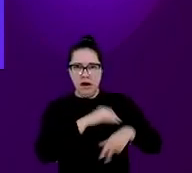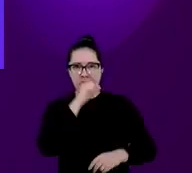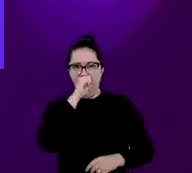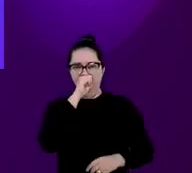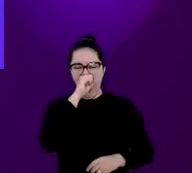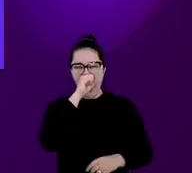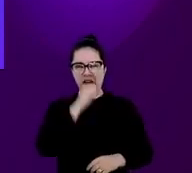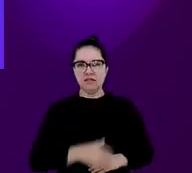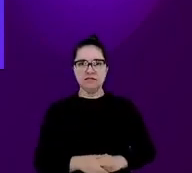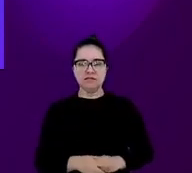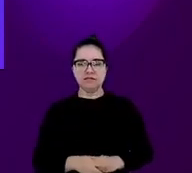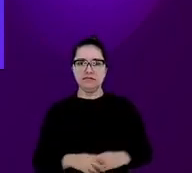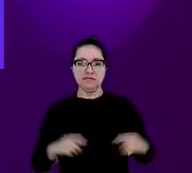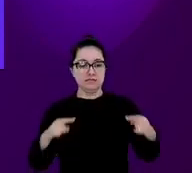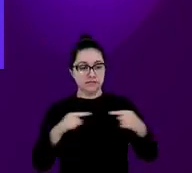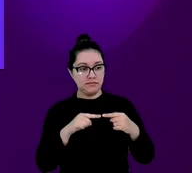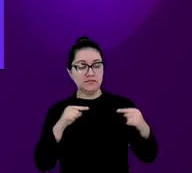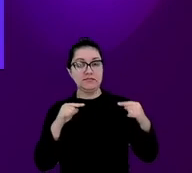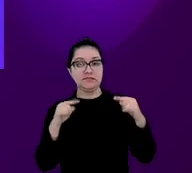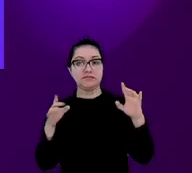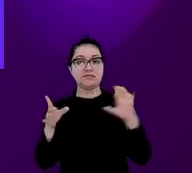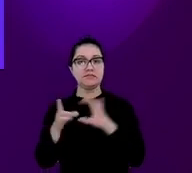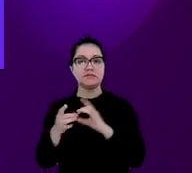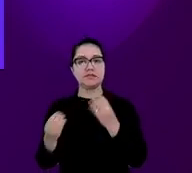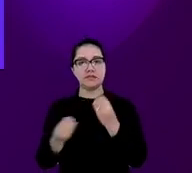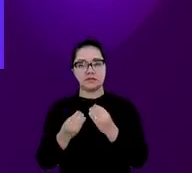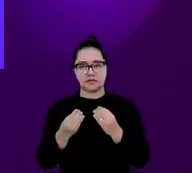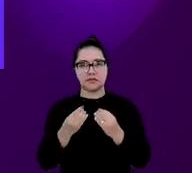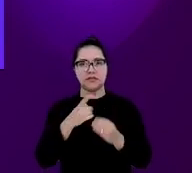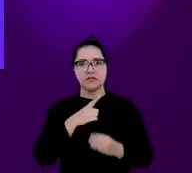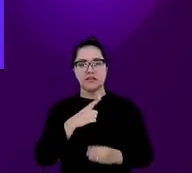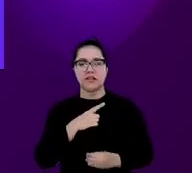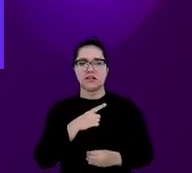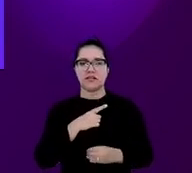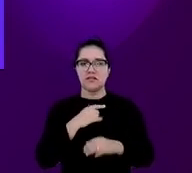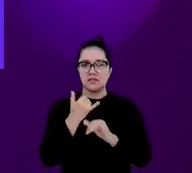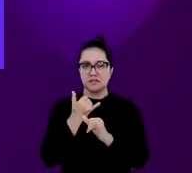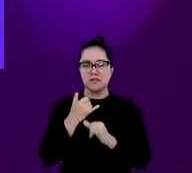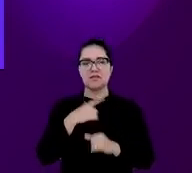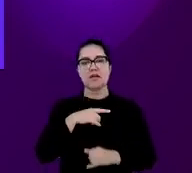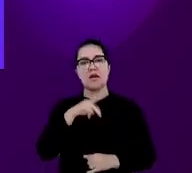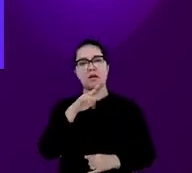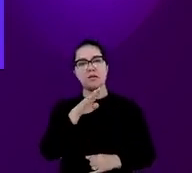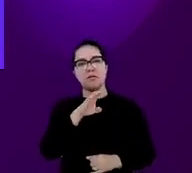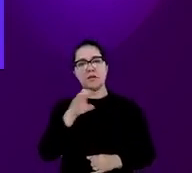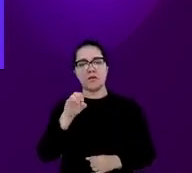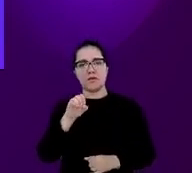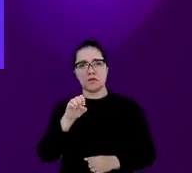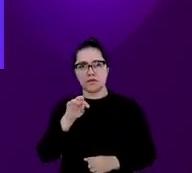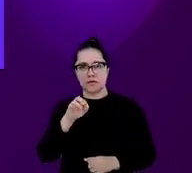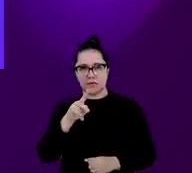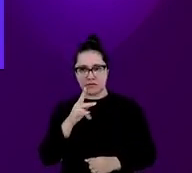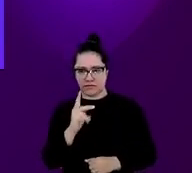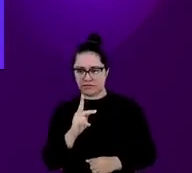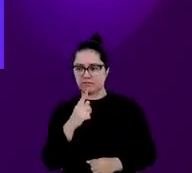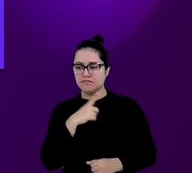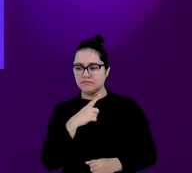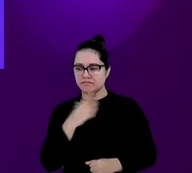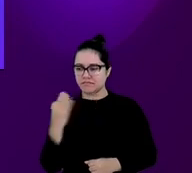aid, that is the device developed by Bright, and emits the right amount of